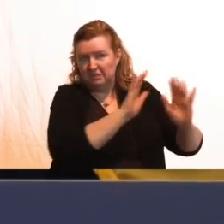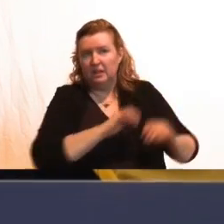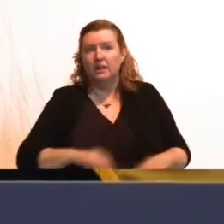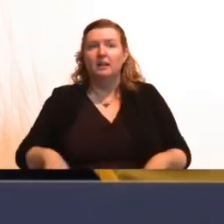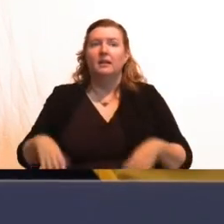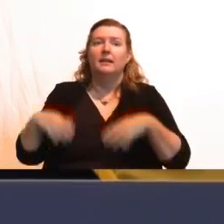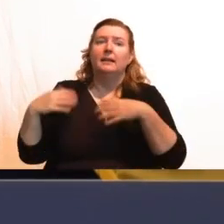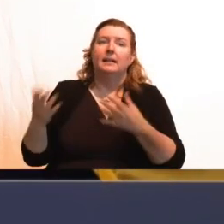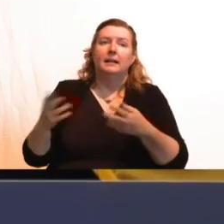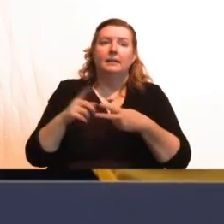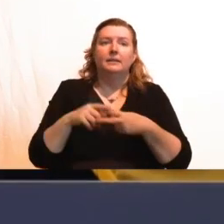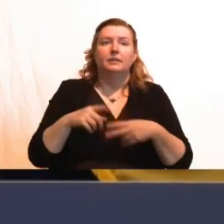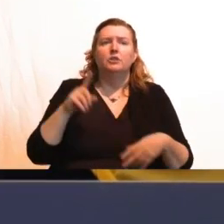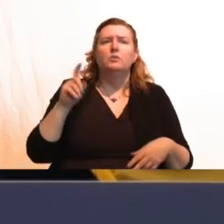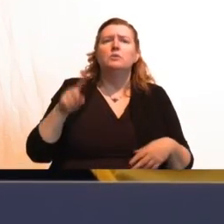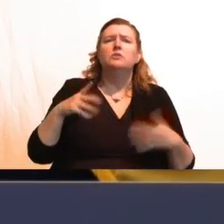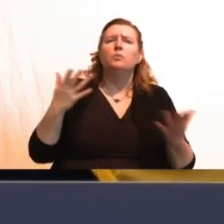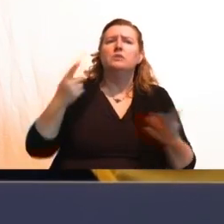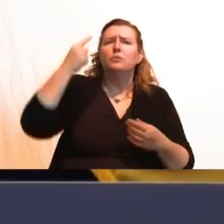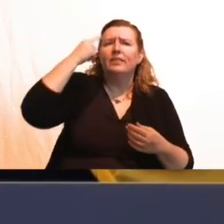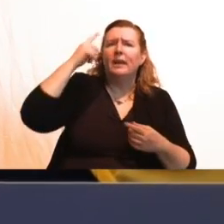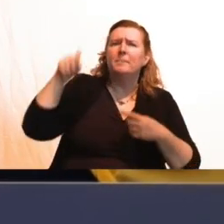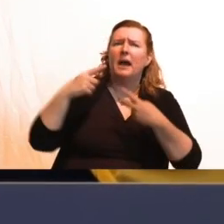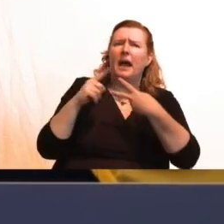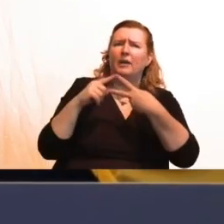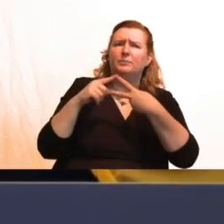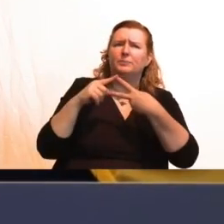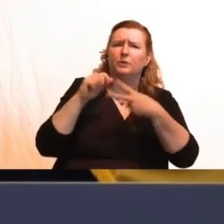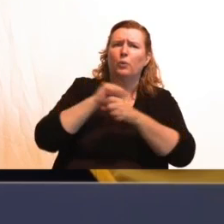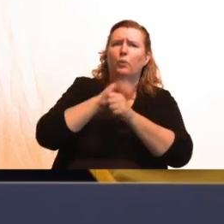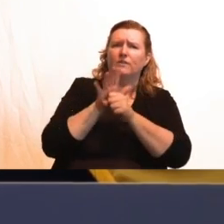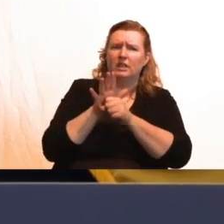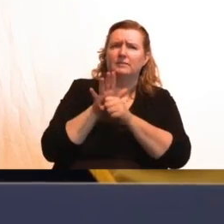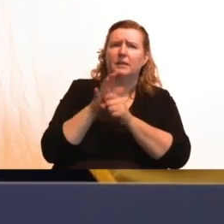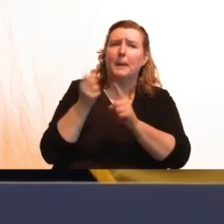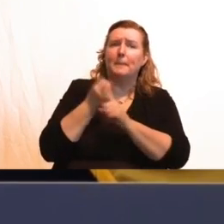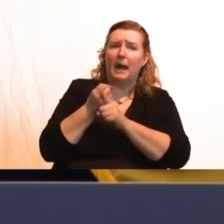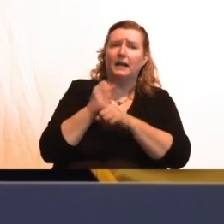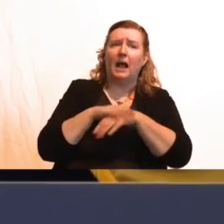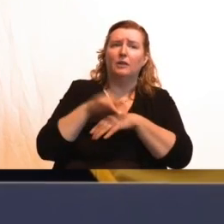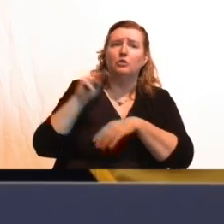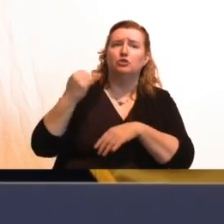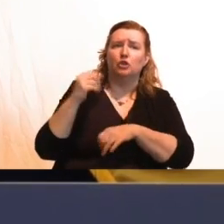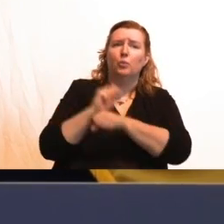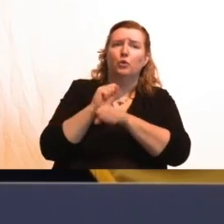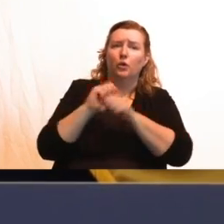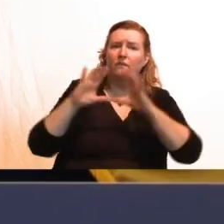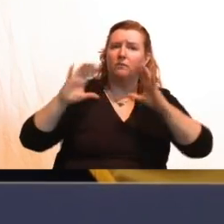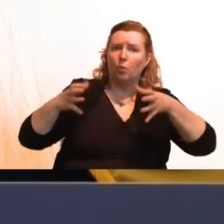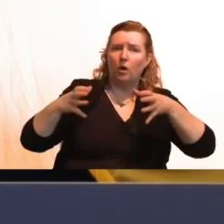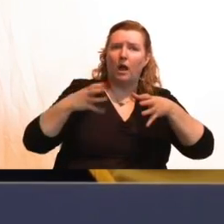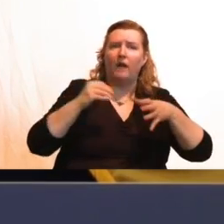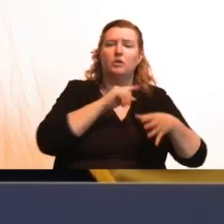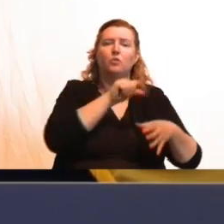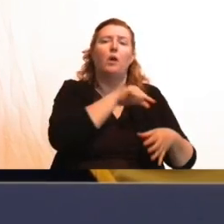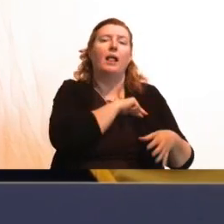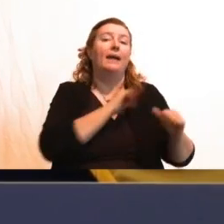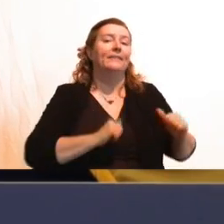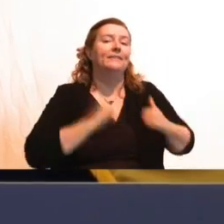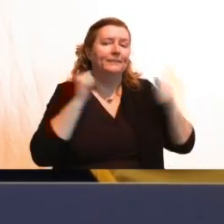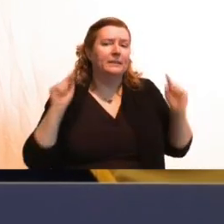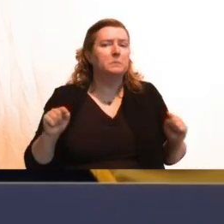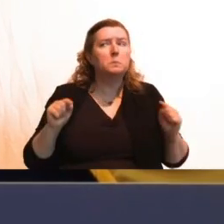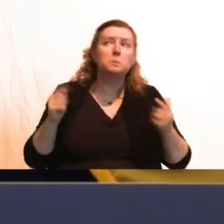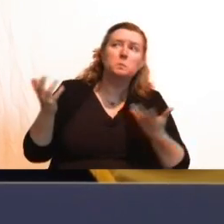Yeah, I think it's to be determined. I ask corporations, universities, I ask our own